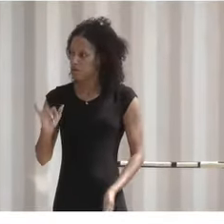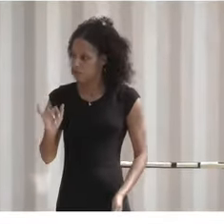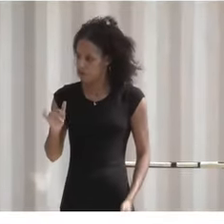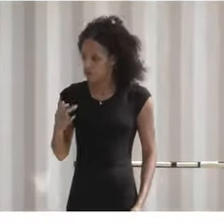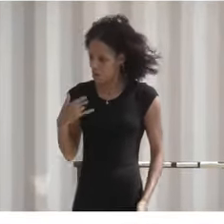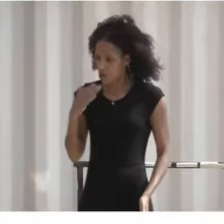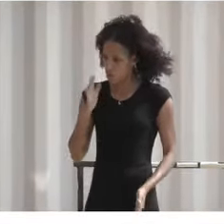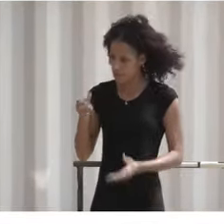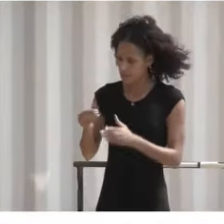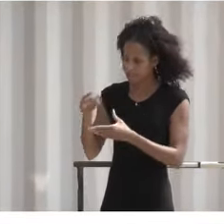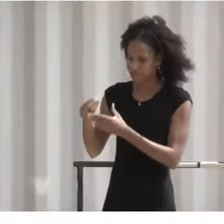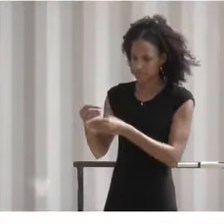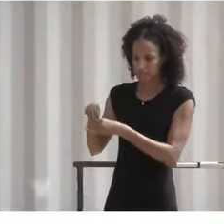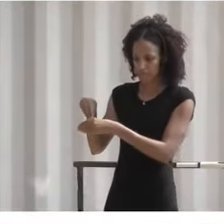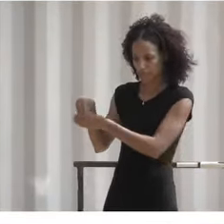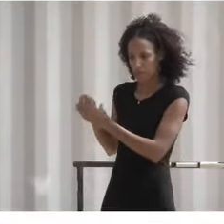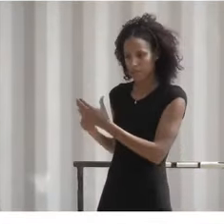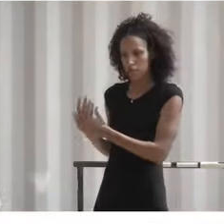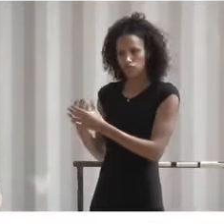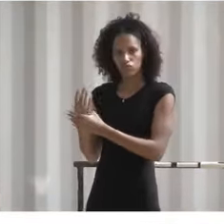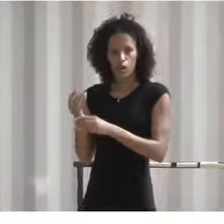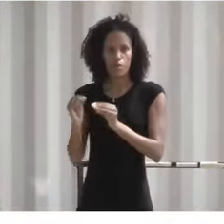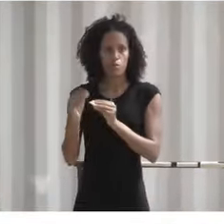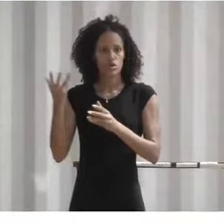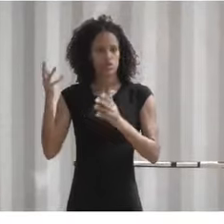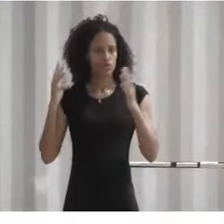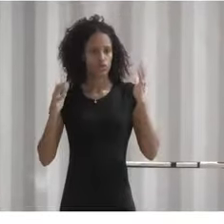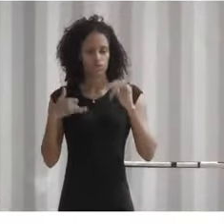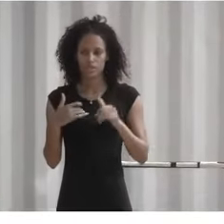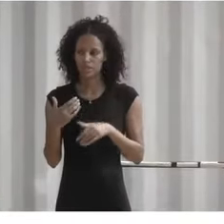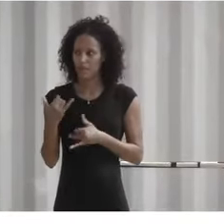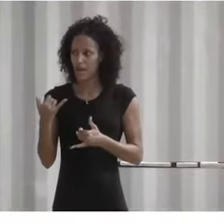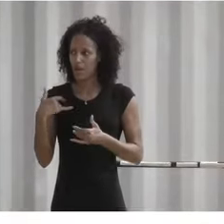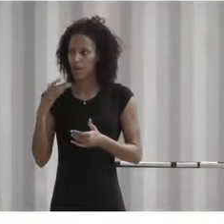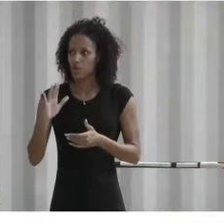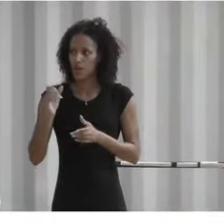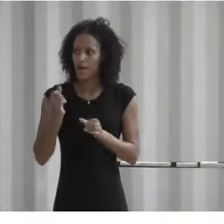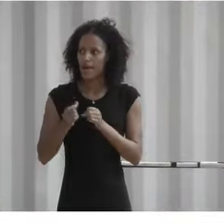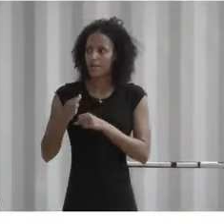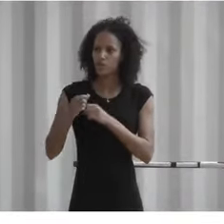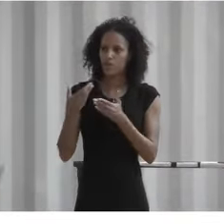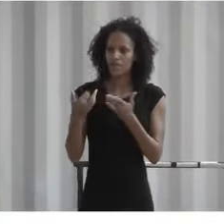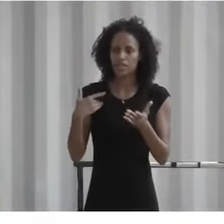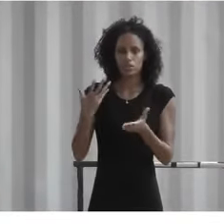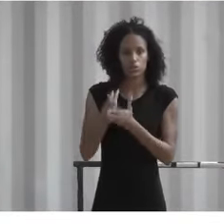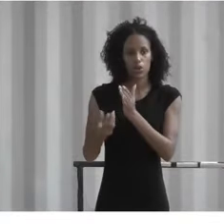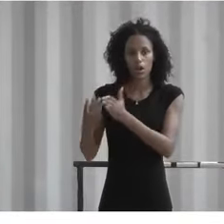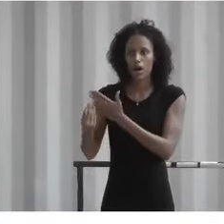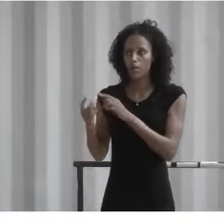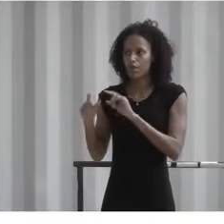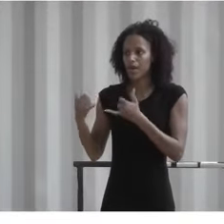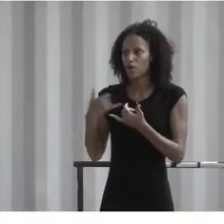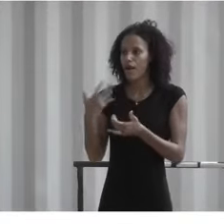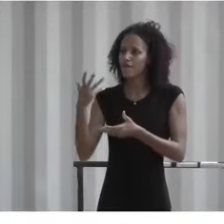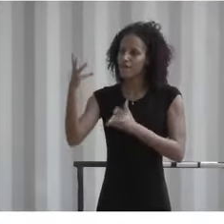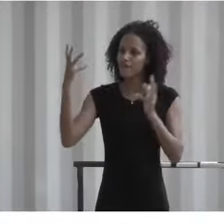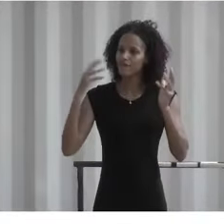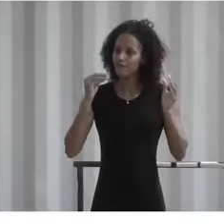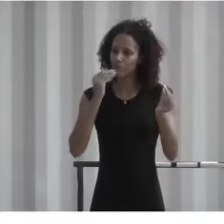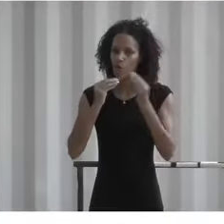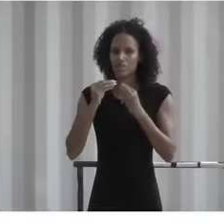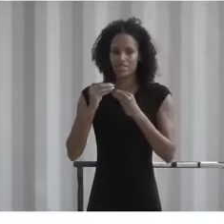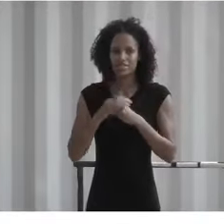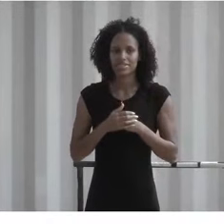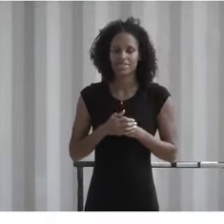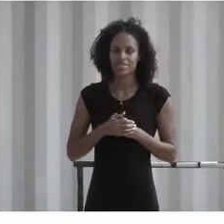that. I'm gonna plant some more of those trees. And before you know it, your annual slash and burn crops are gone and you've got a food forest that's making you tons of